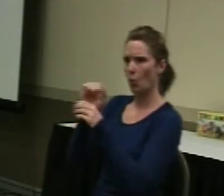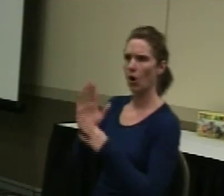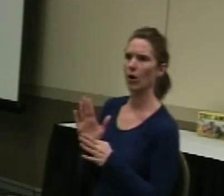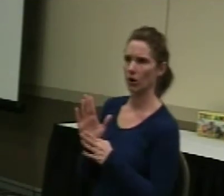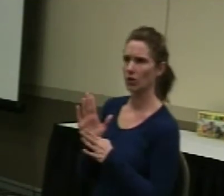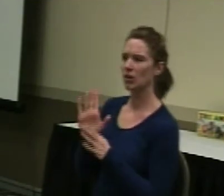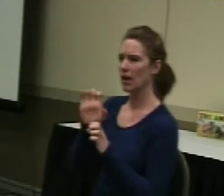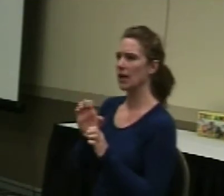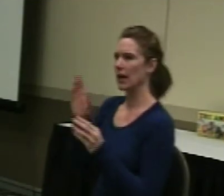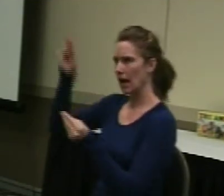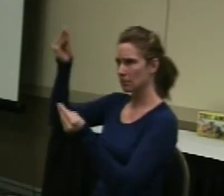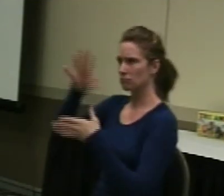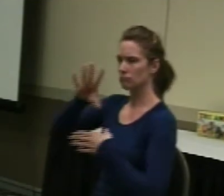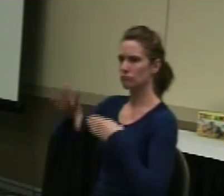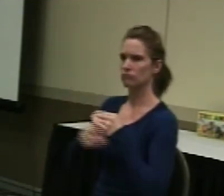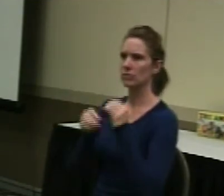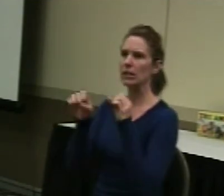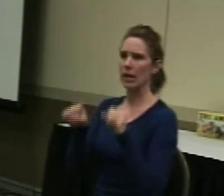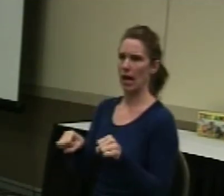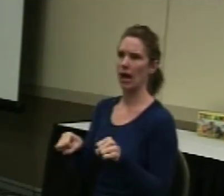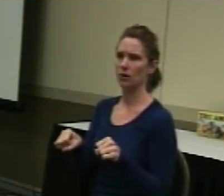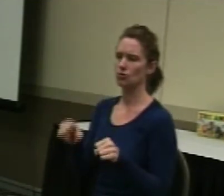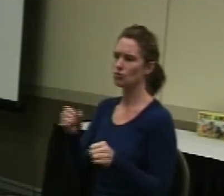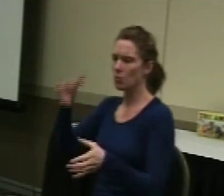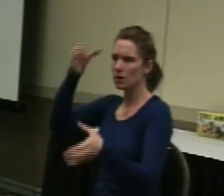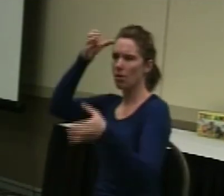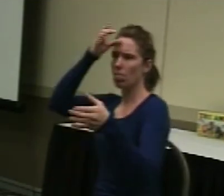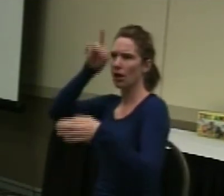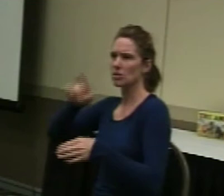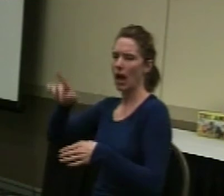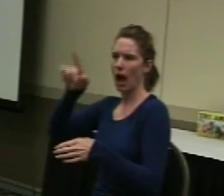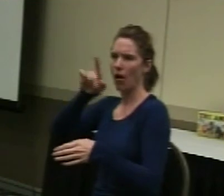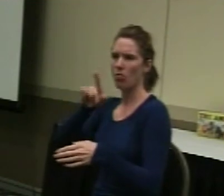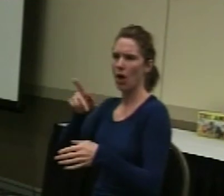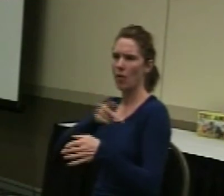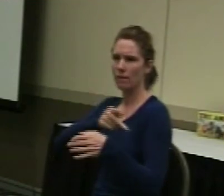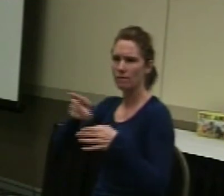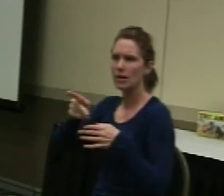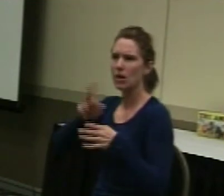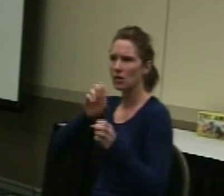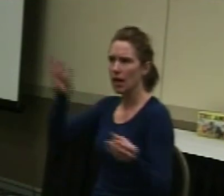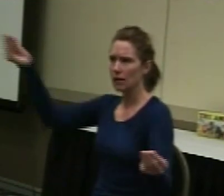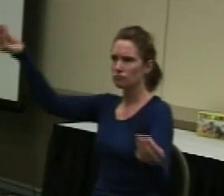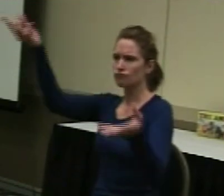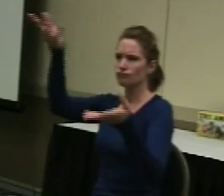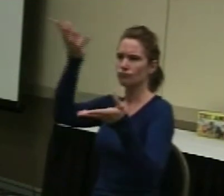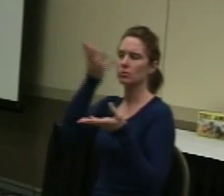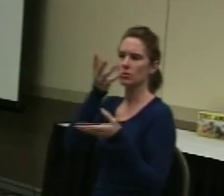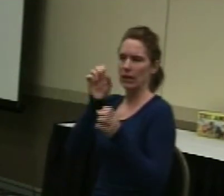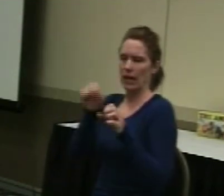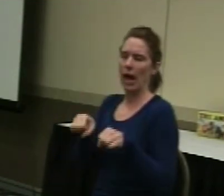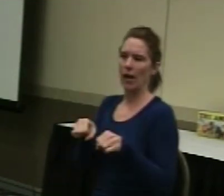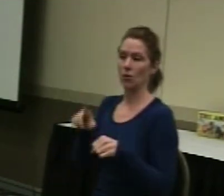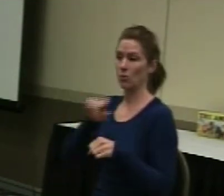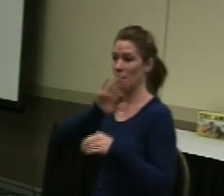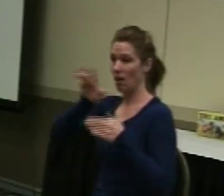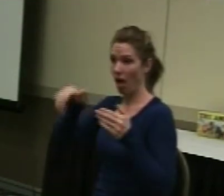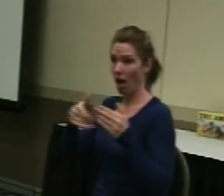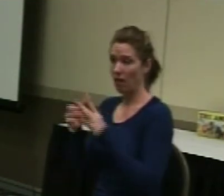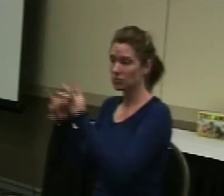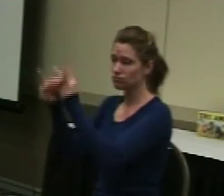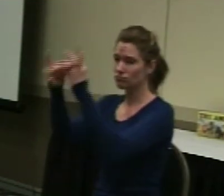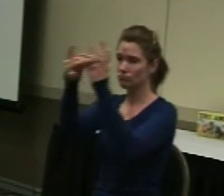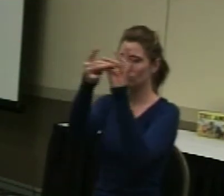cannot go. You know, there's so much knowledge in the field that, you know, we need all of us together